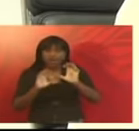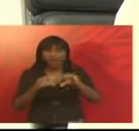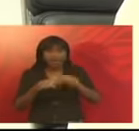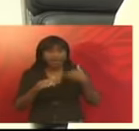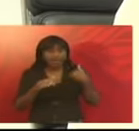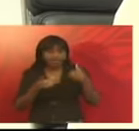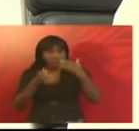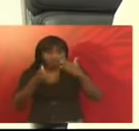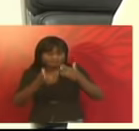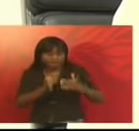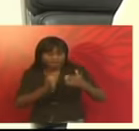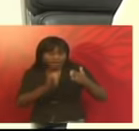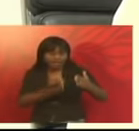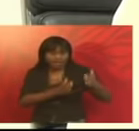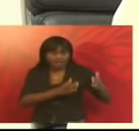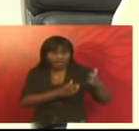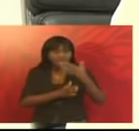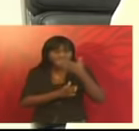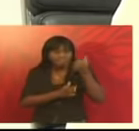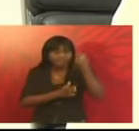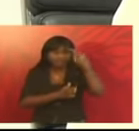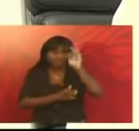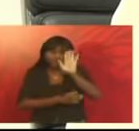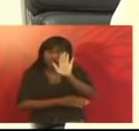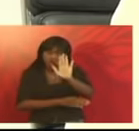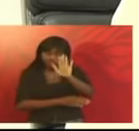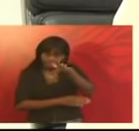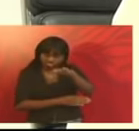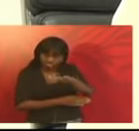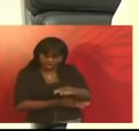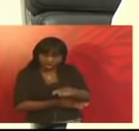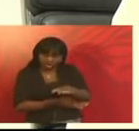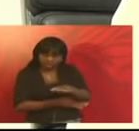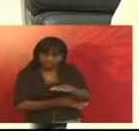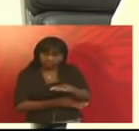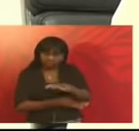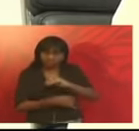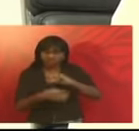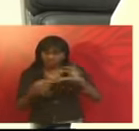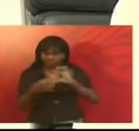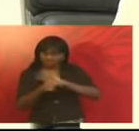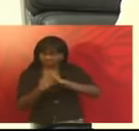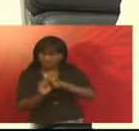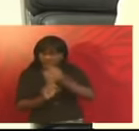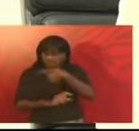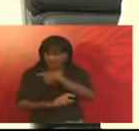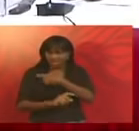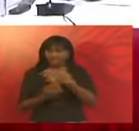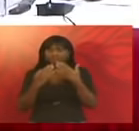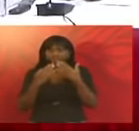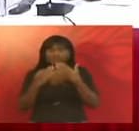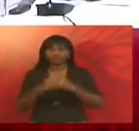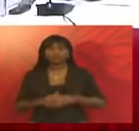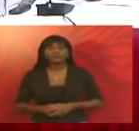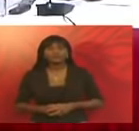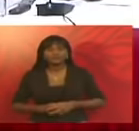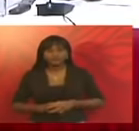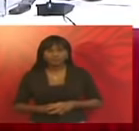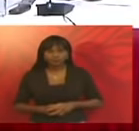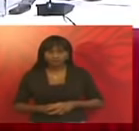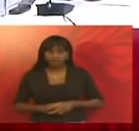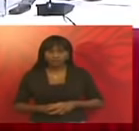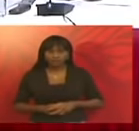plan that will be best suited for your child in terms of COVID-19 vaccination. Thank you. I'm wondering,